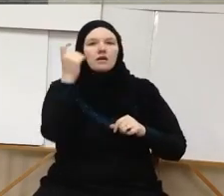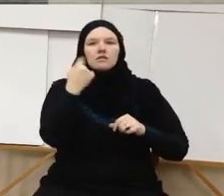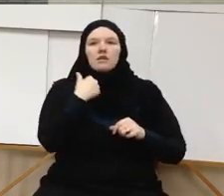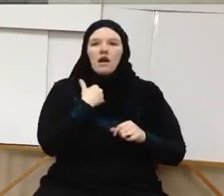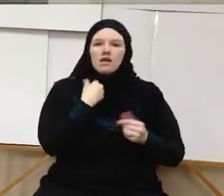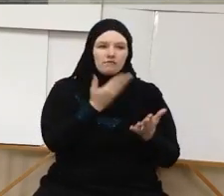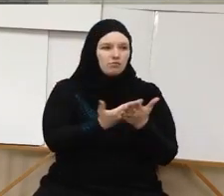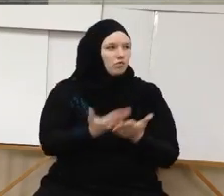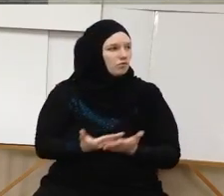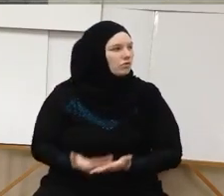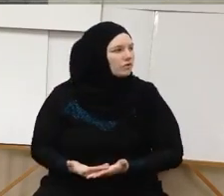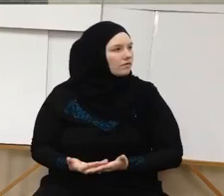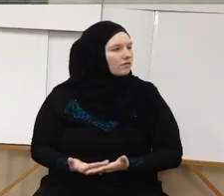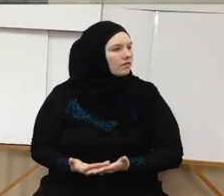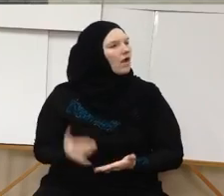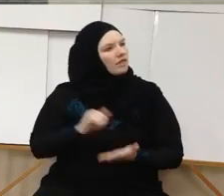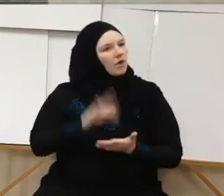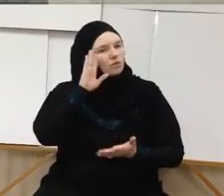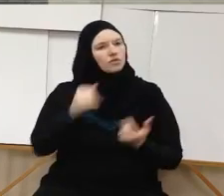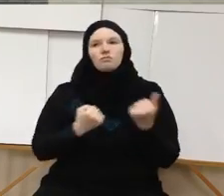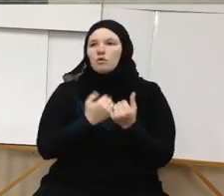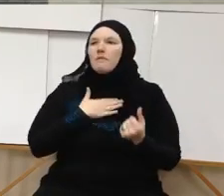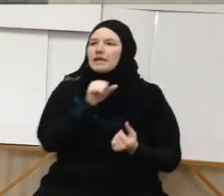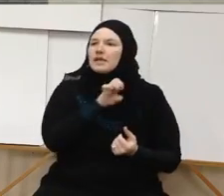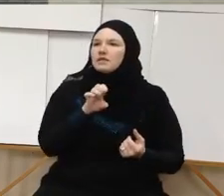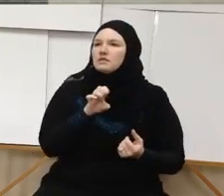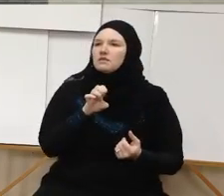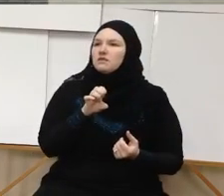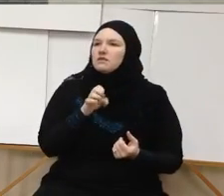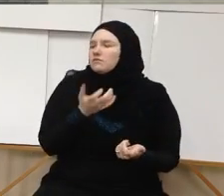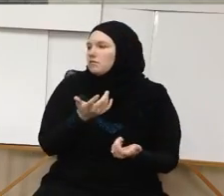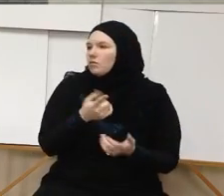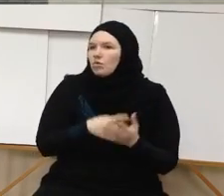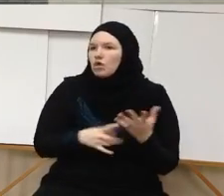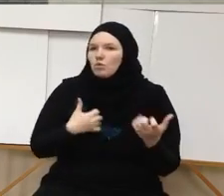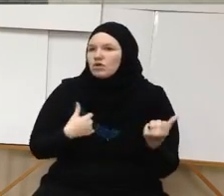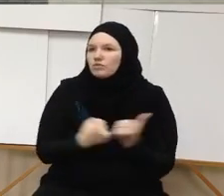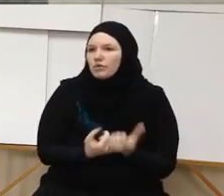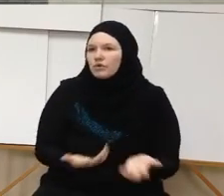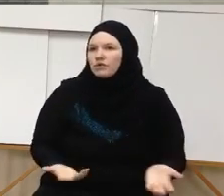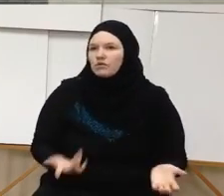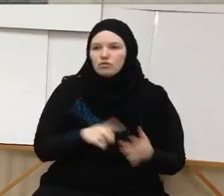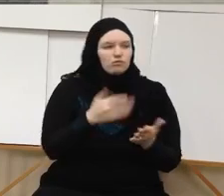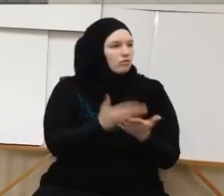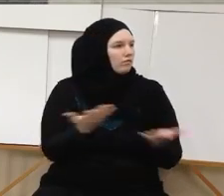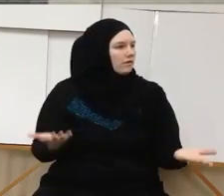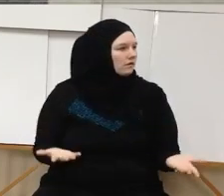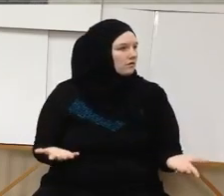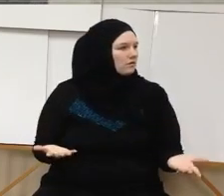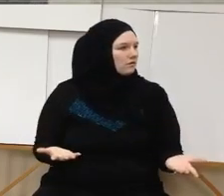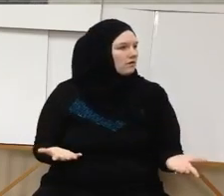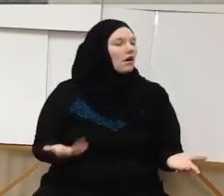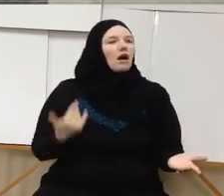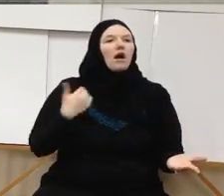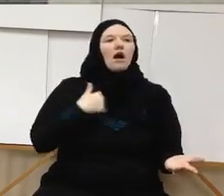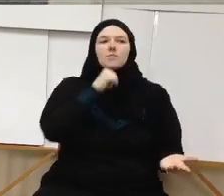have documents that will support my case. What do you want your support, the support of your case to prove? Oh, I am